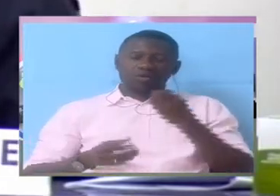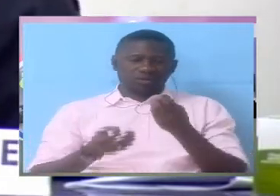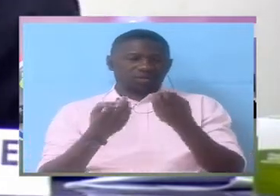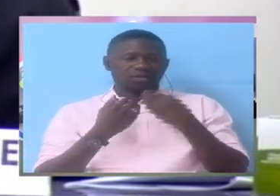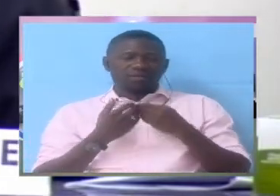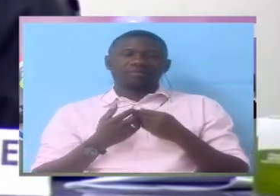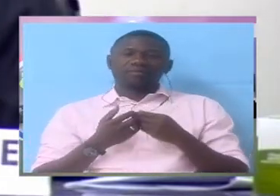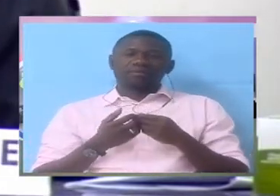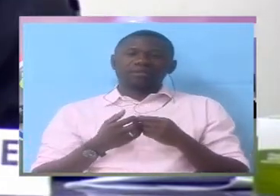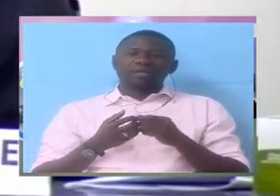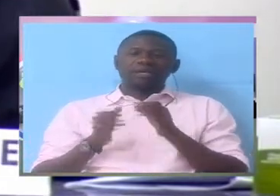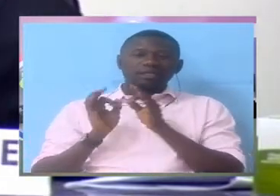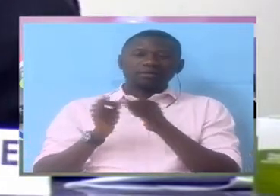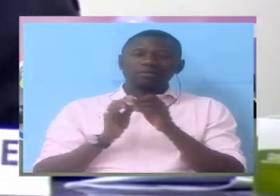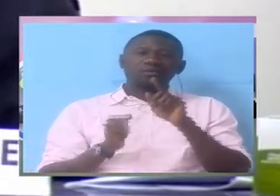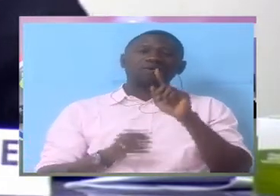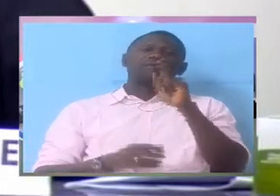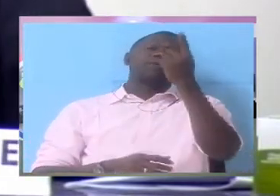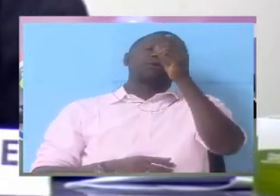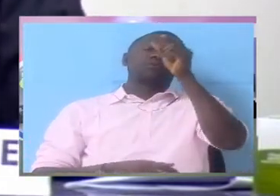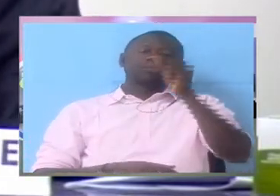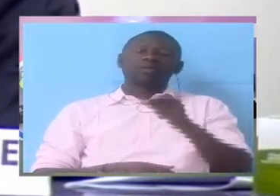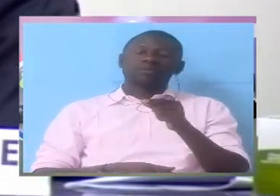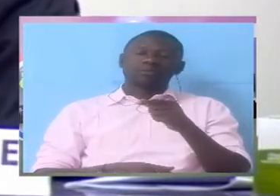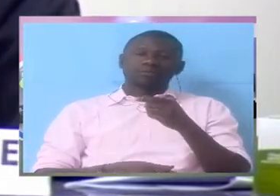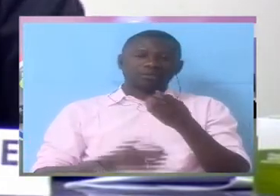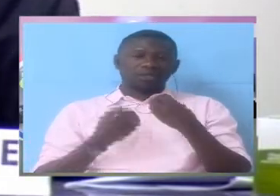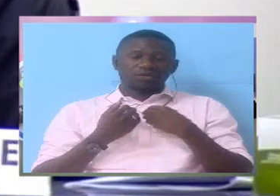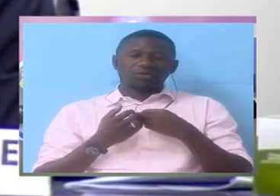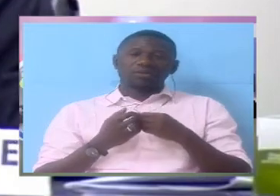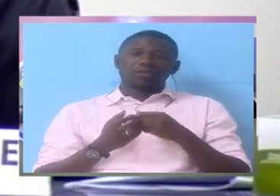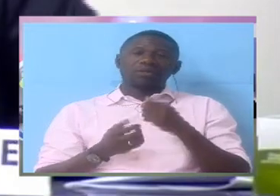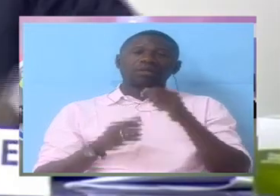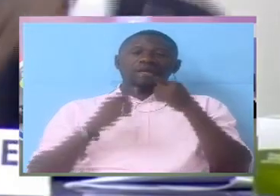you're the first person to tell us that Edward Singate was riding on a